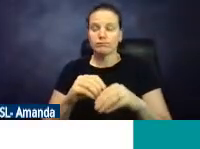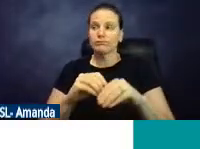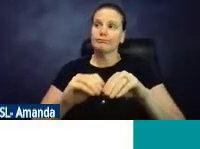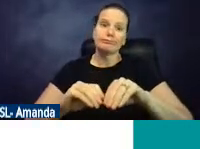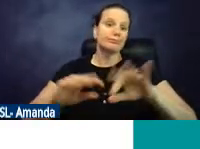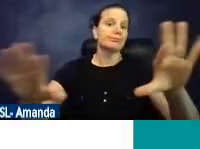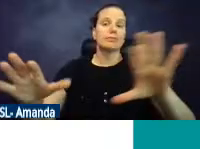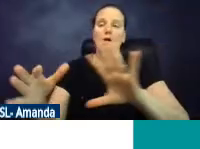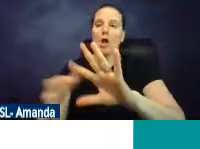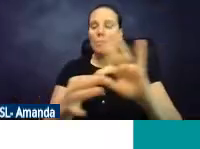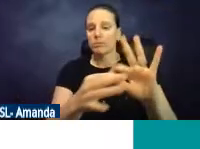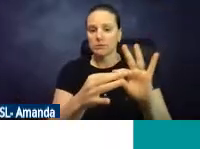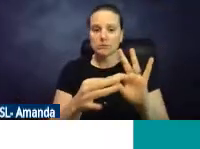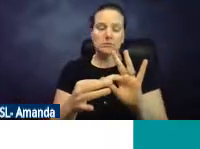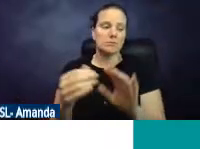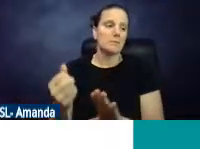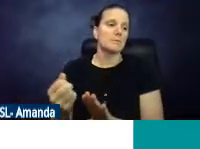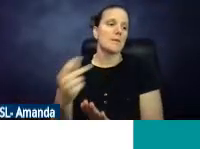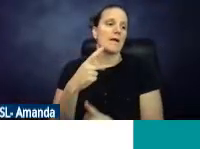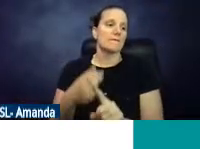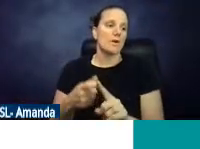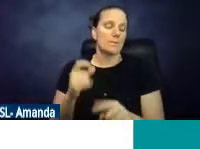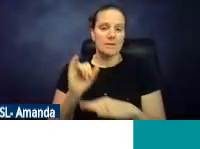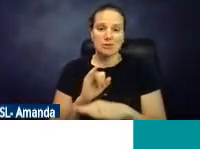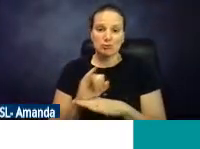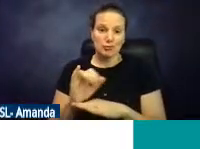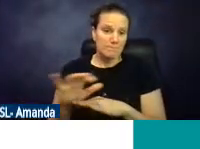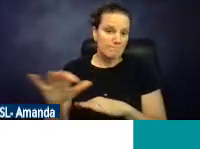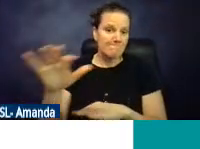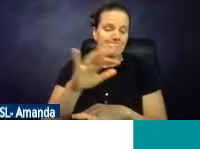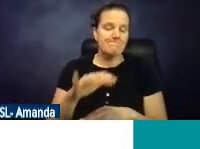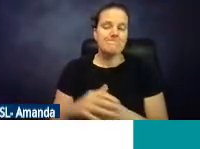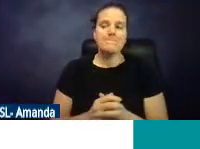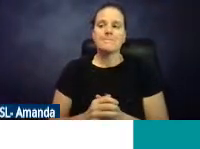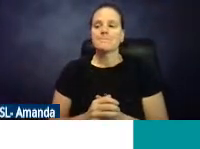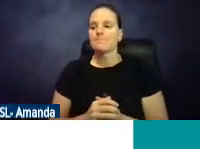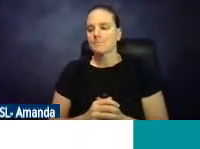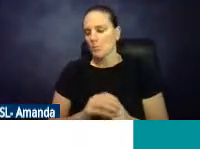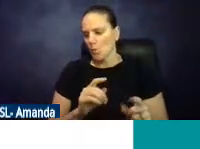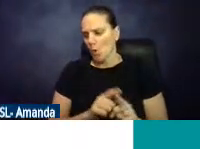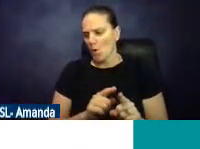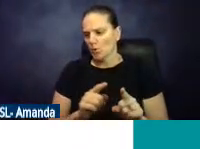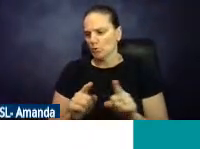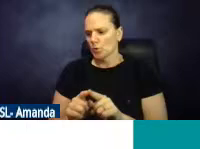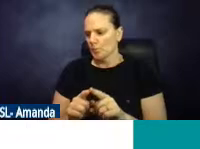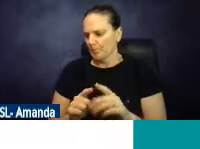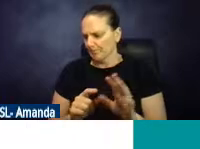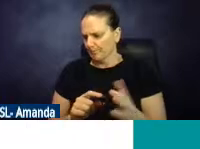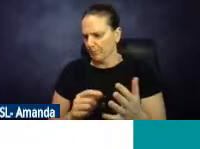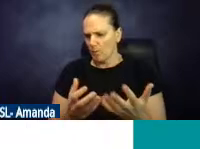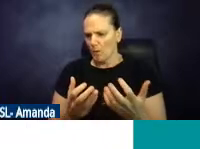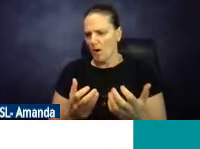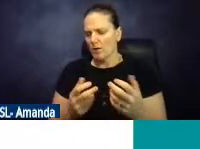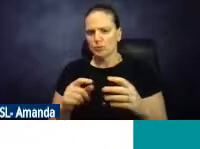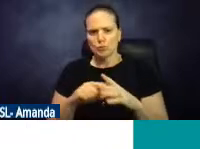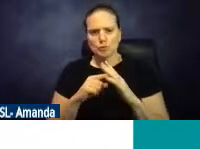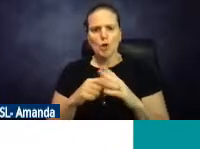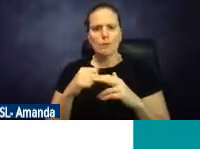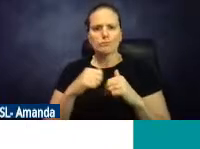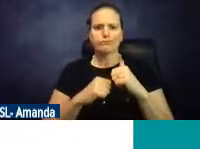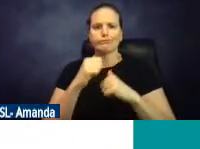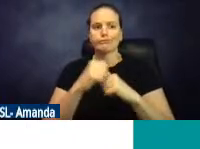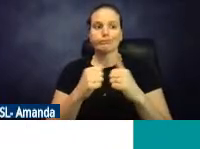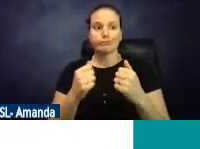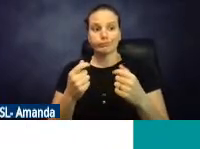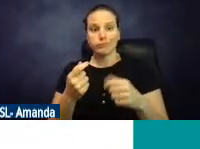comments back from the industry. We also are looking at starting construction next